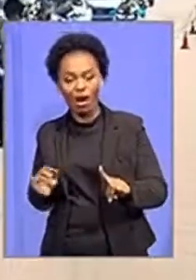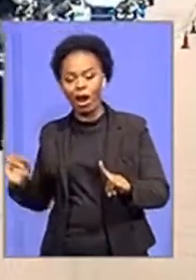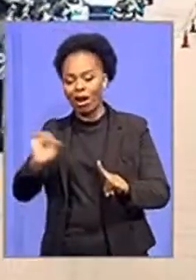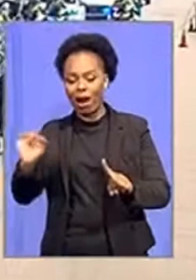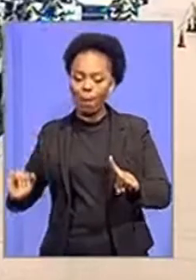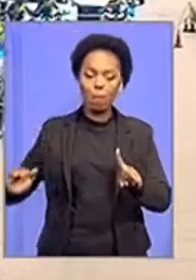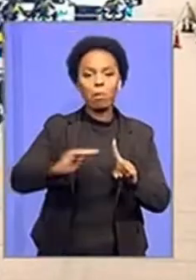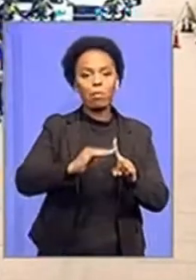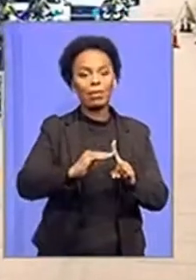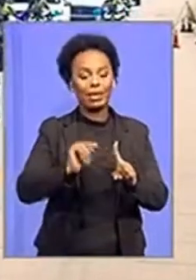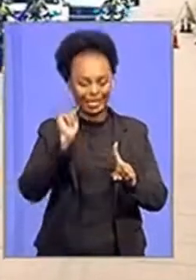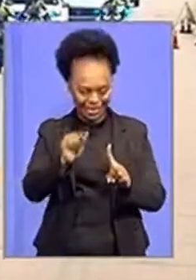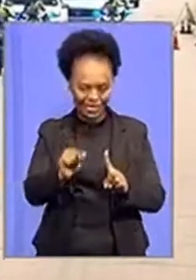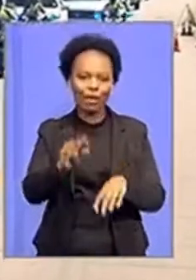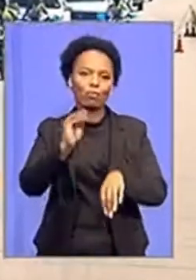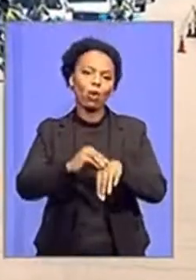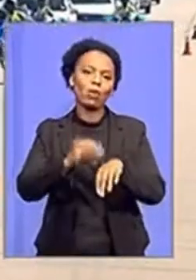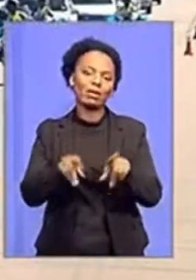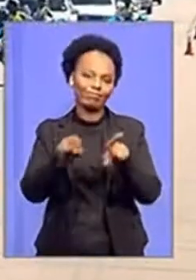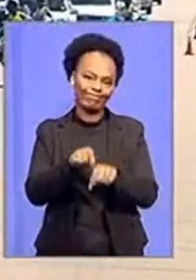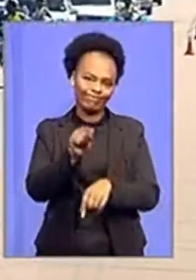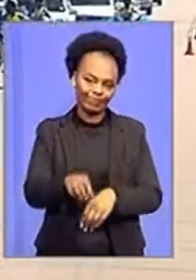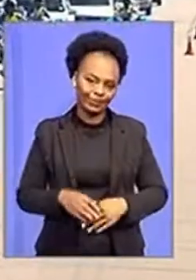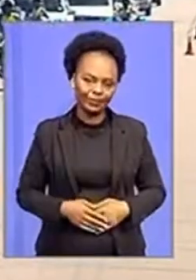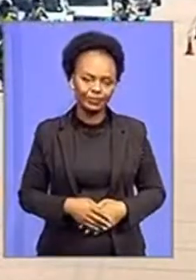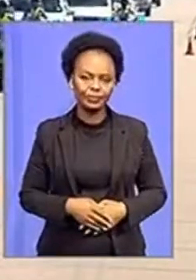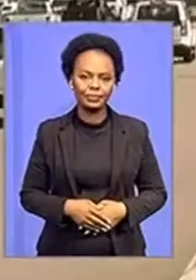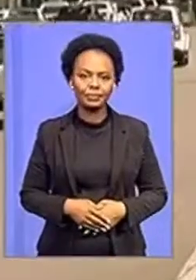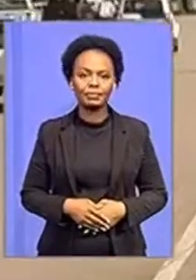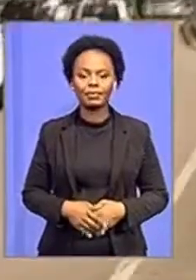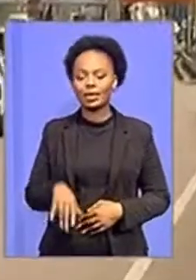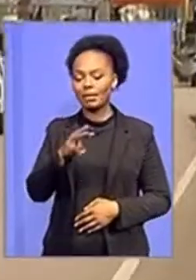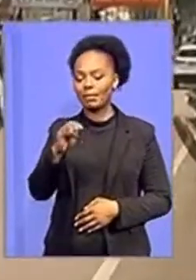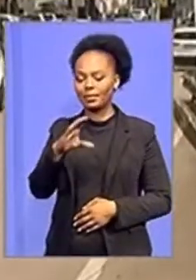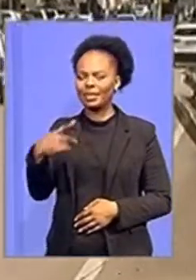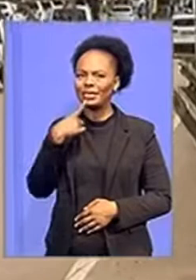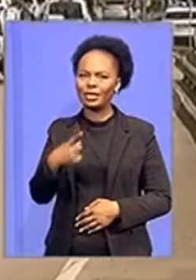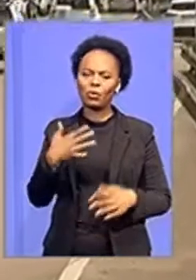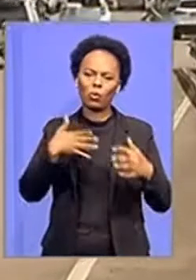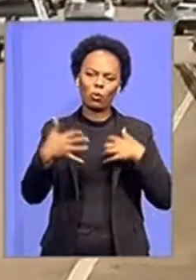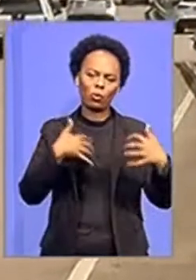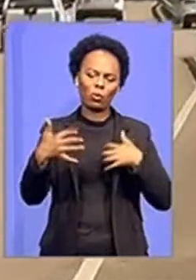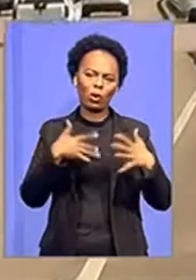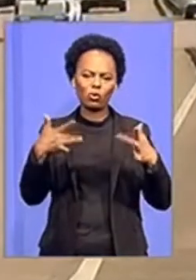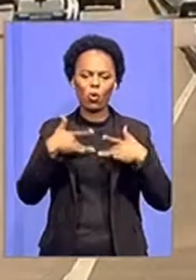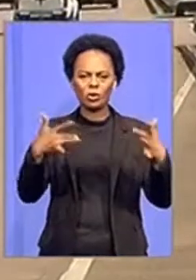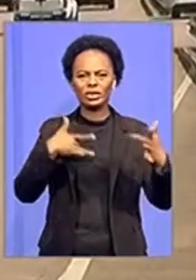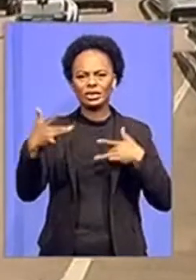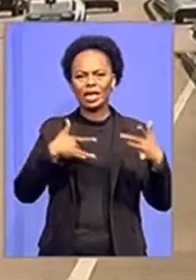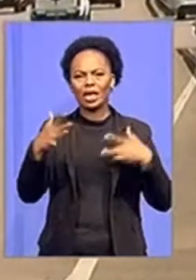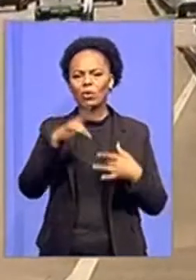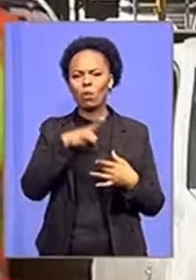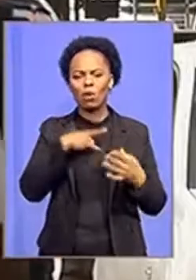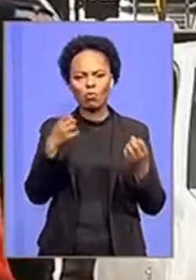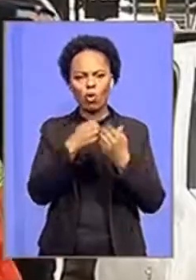ya lephefo le yona e a hlobaetša. Molekgotlaphethisi o re o tshwenyegile kudu ka palo ya godimo ya dikoloi tšeo di